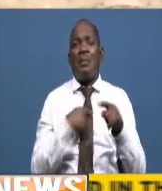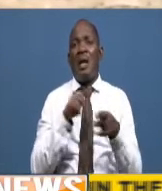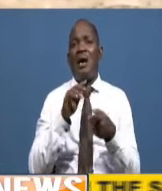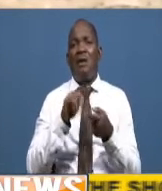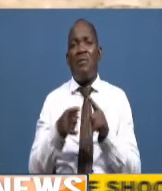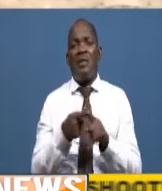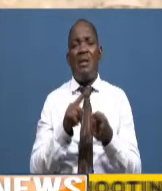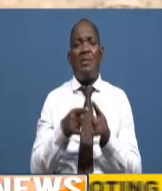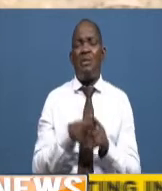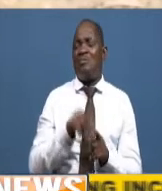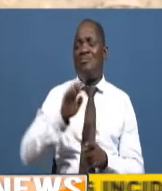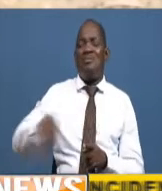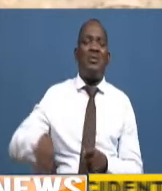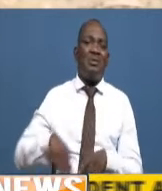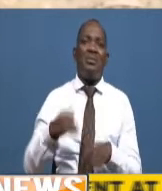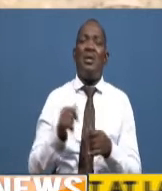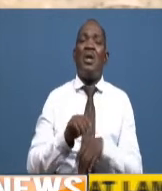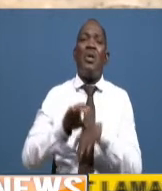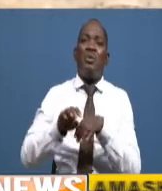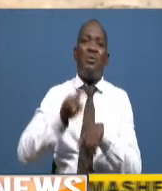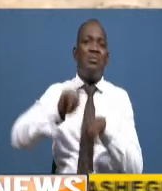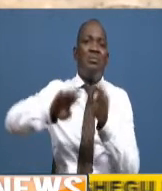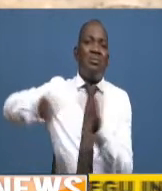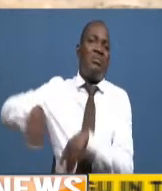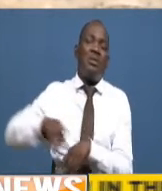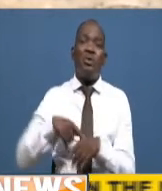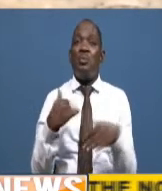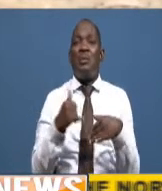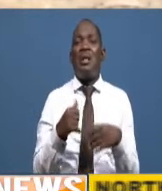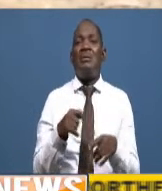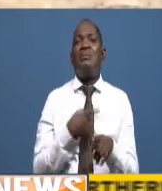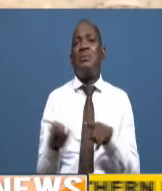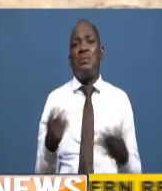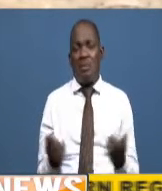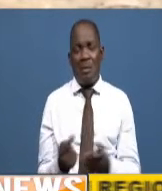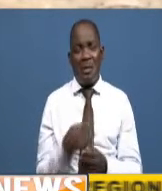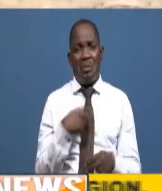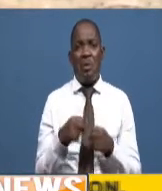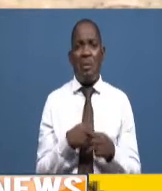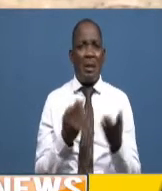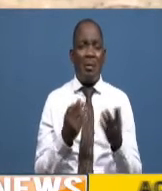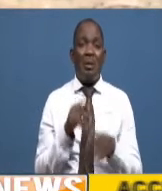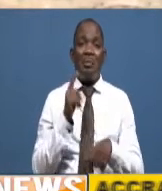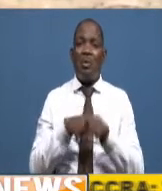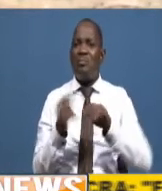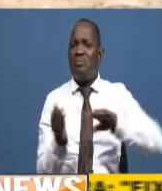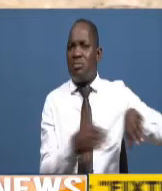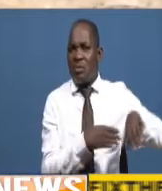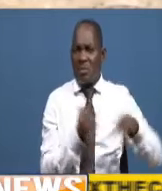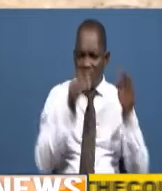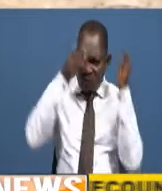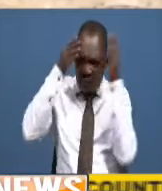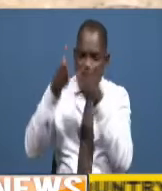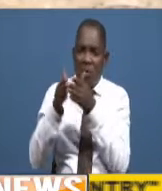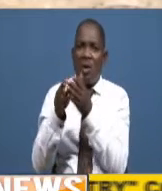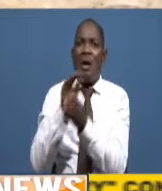scared I'll get injured. If it's a coach, he's scared I'll get injured. They don't want trouble. So it didn't feel right with me. I